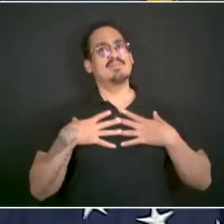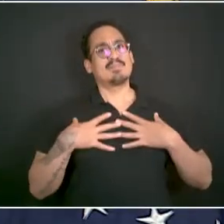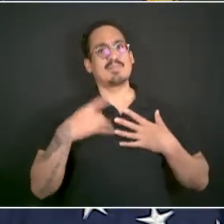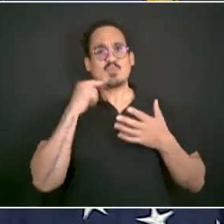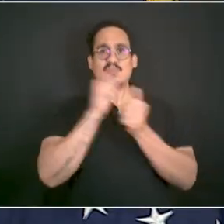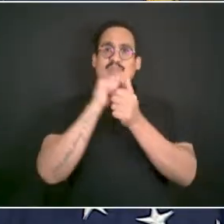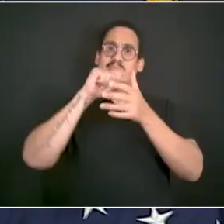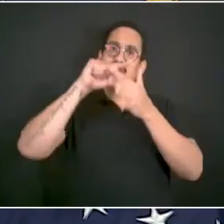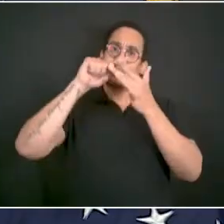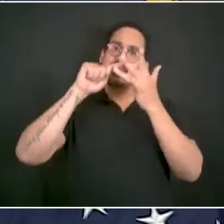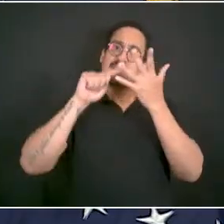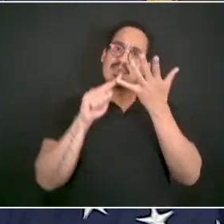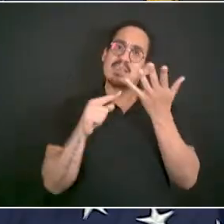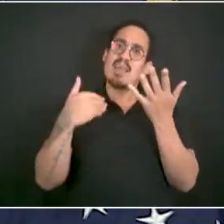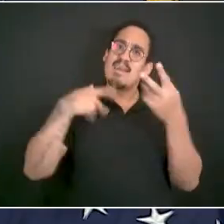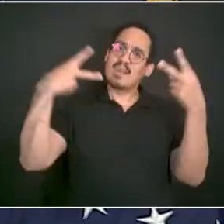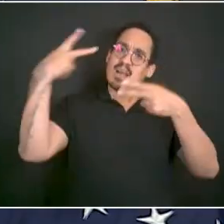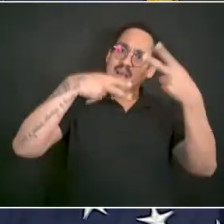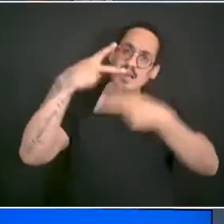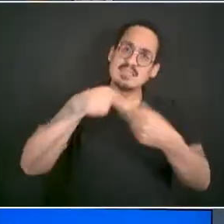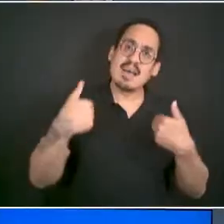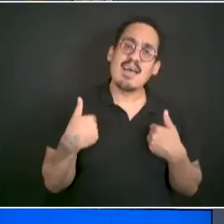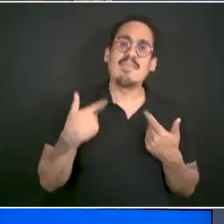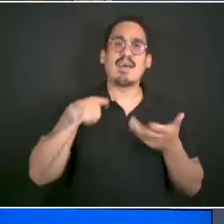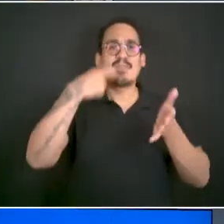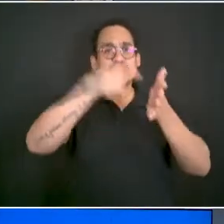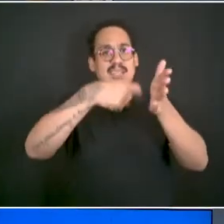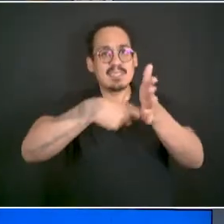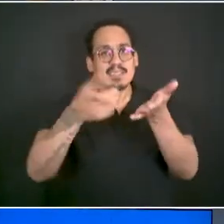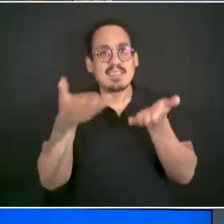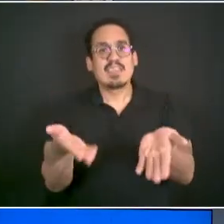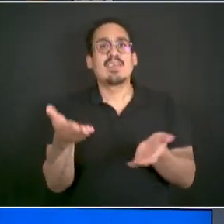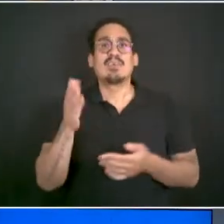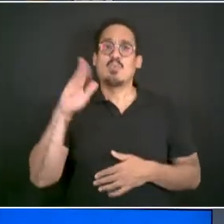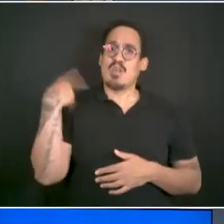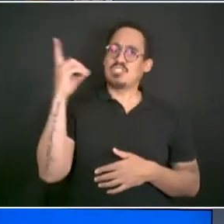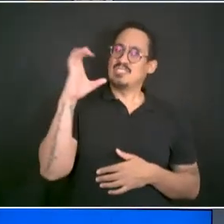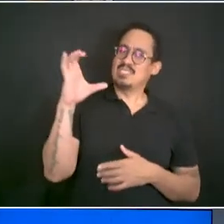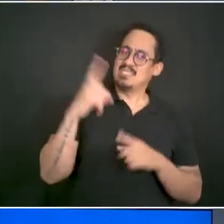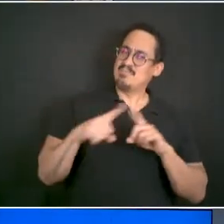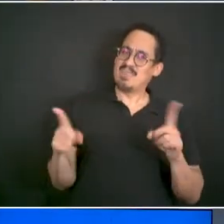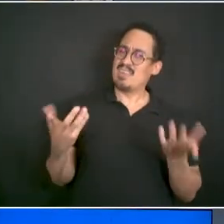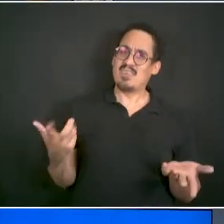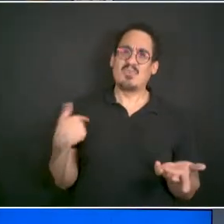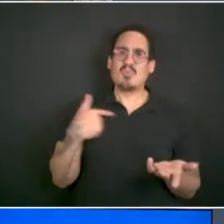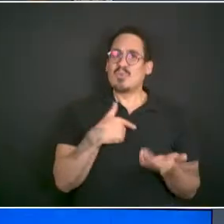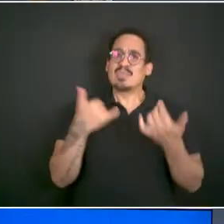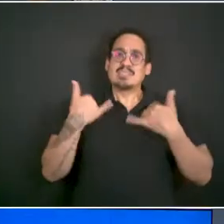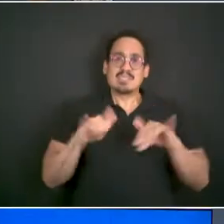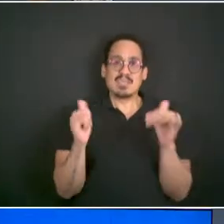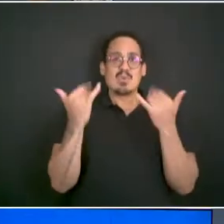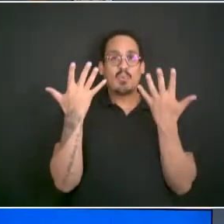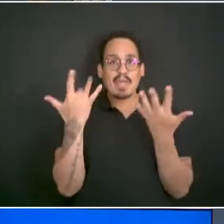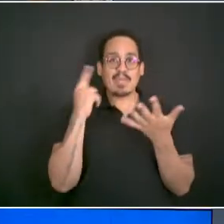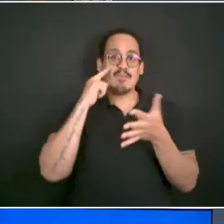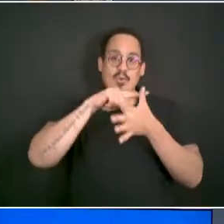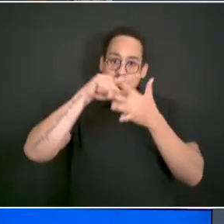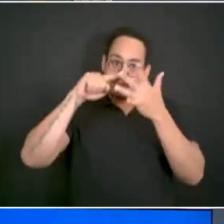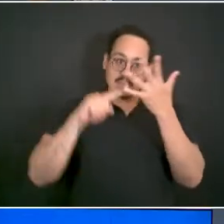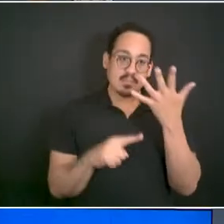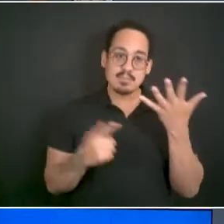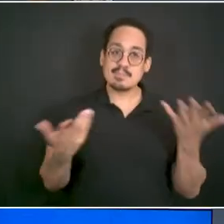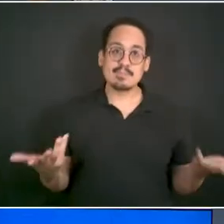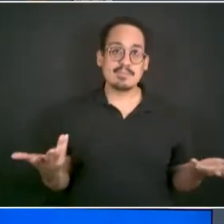I'm consistent in my concerns. Hi, Mr. Kelly. Mayor. Hi, how are you? Good, Speaking of the budget cuts from the